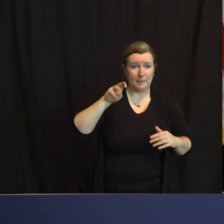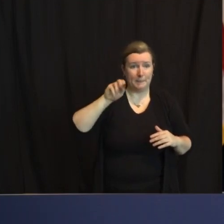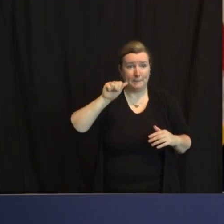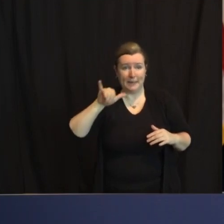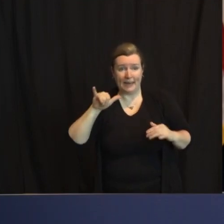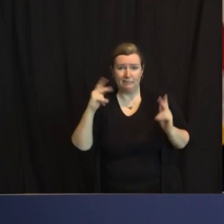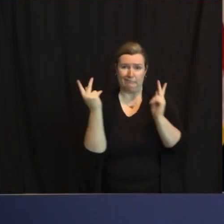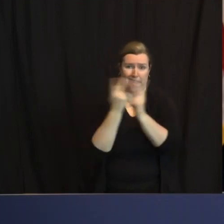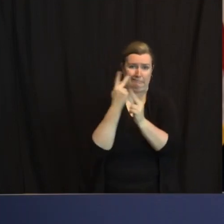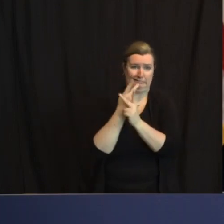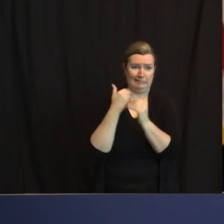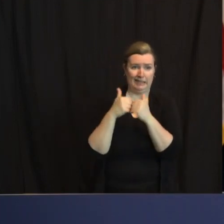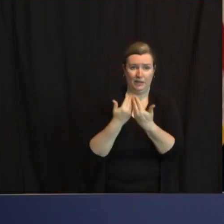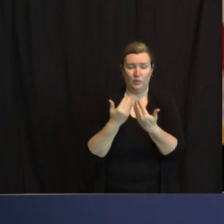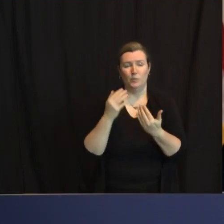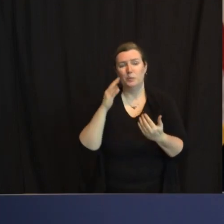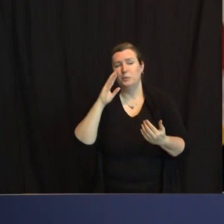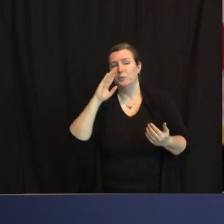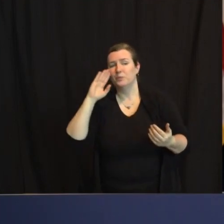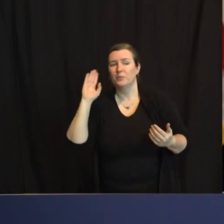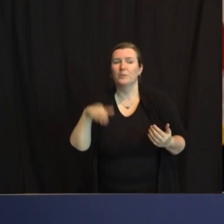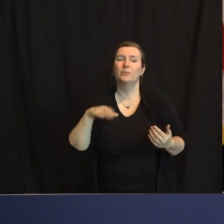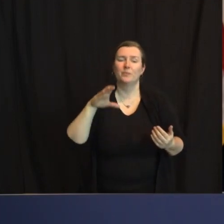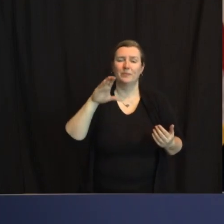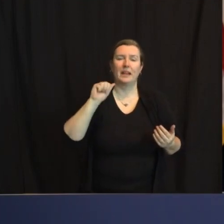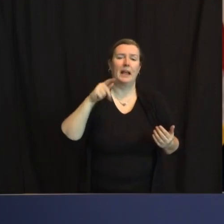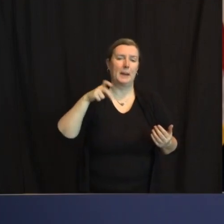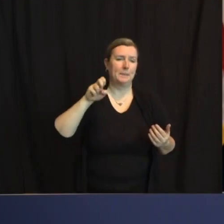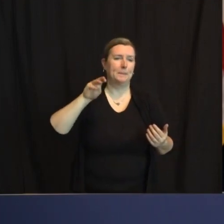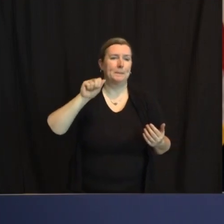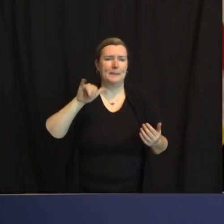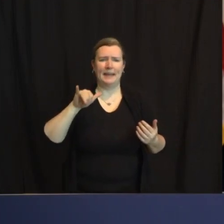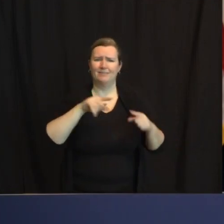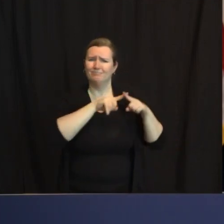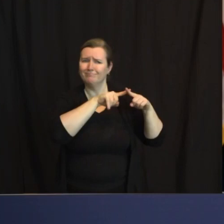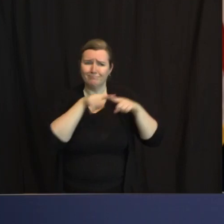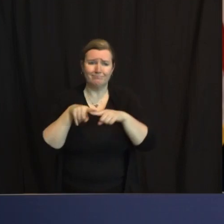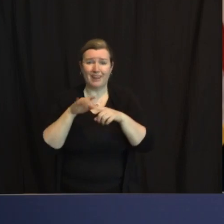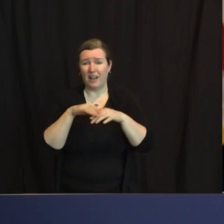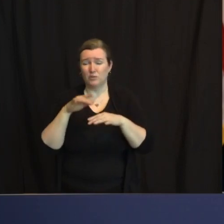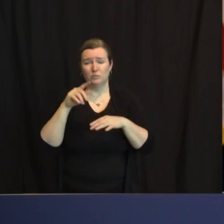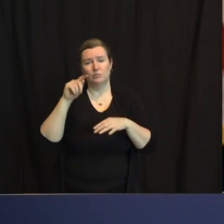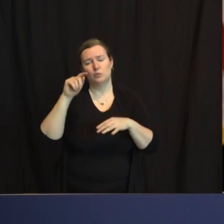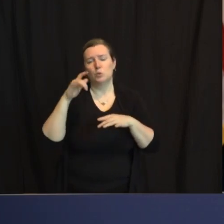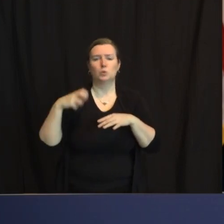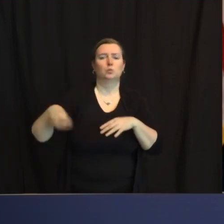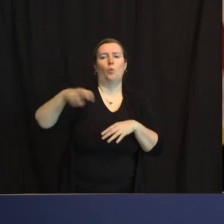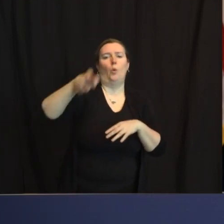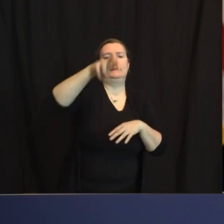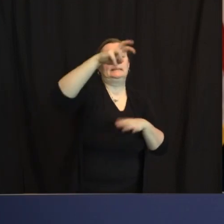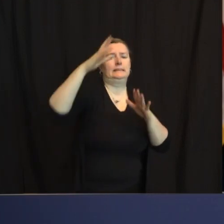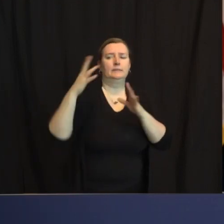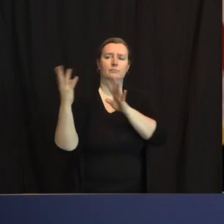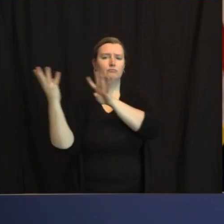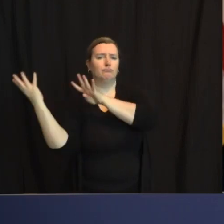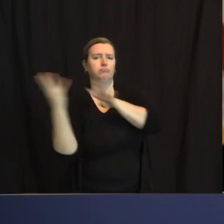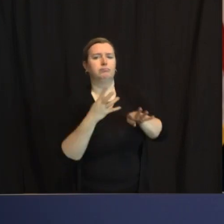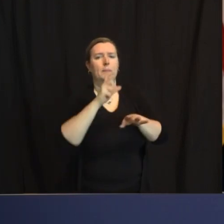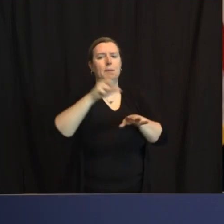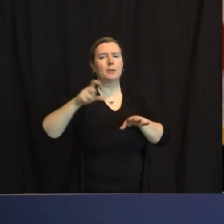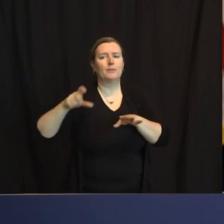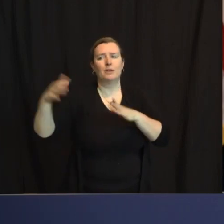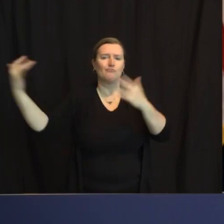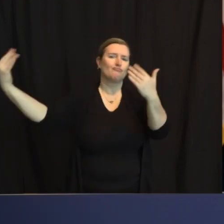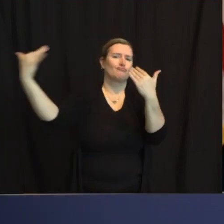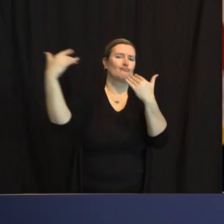is a huge part of their economic reality. We respect that, understand that, and we want to do everything we can responsibly to